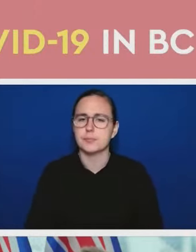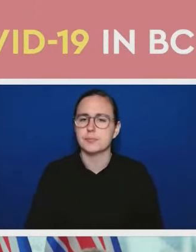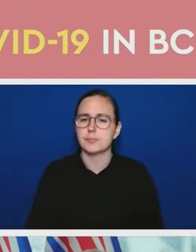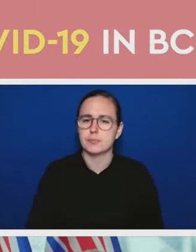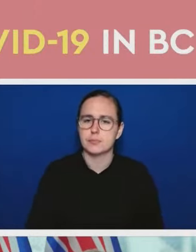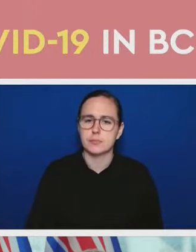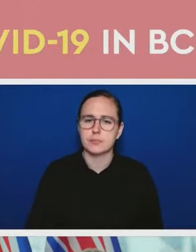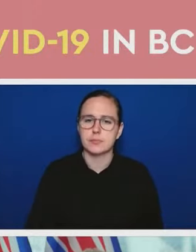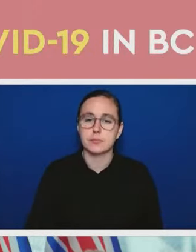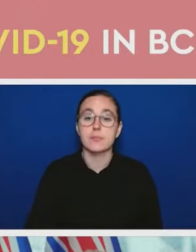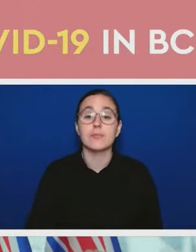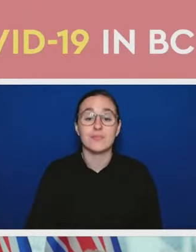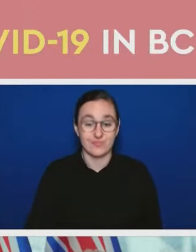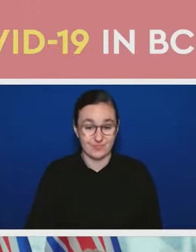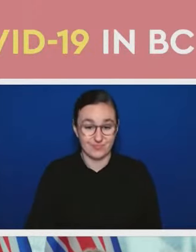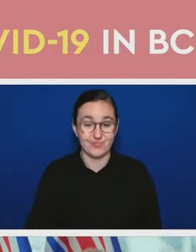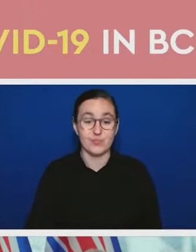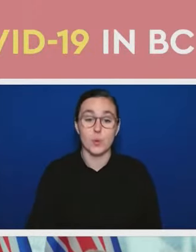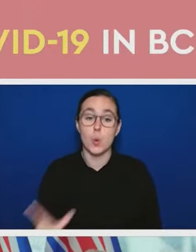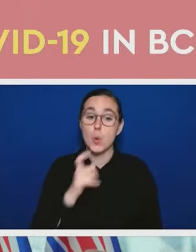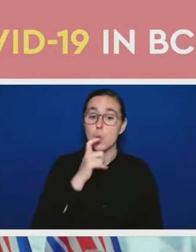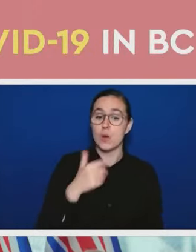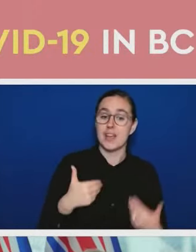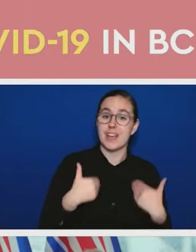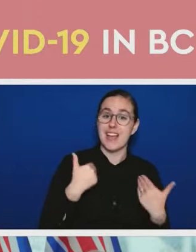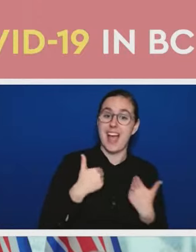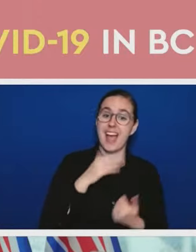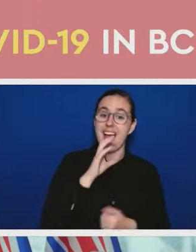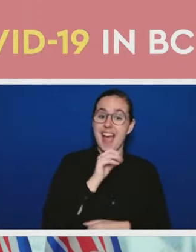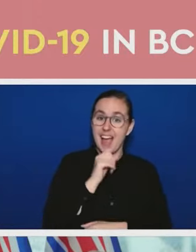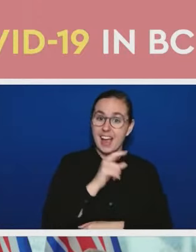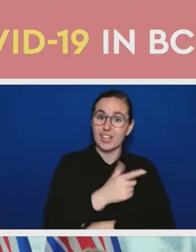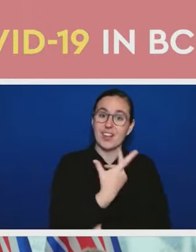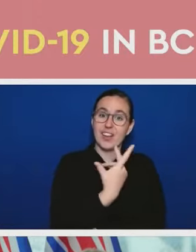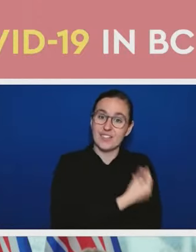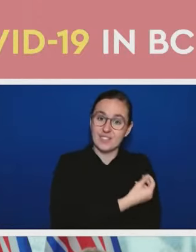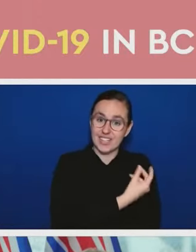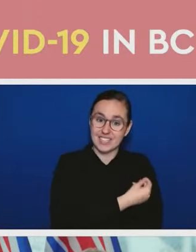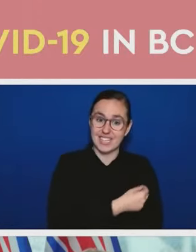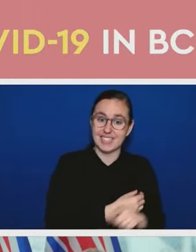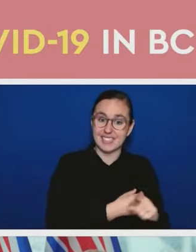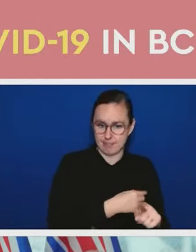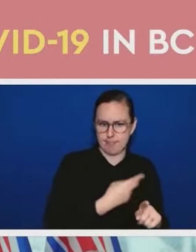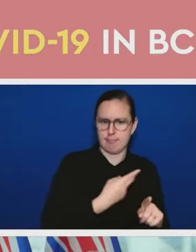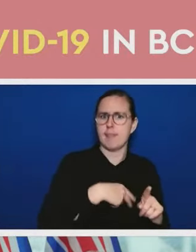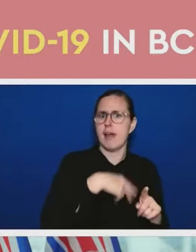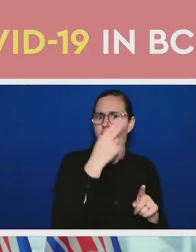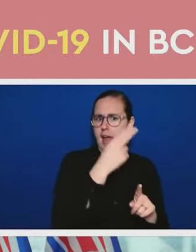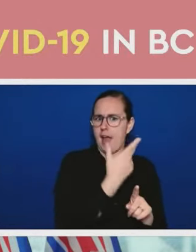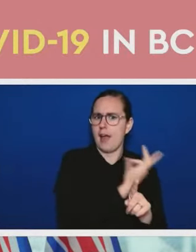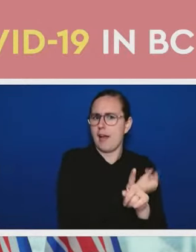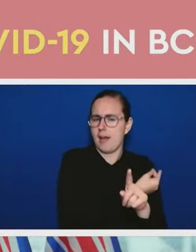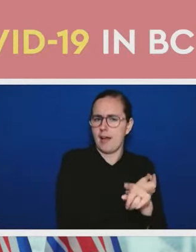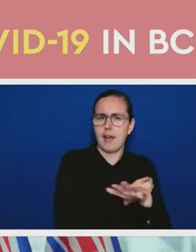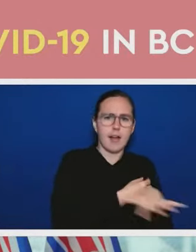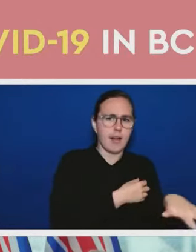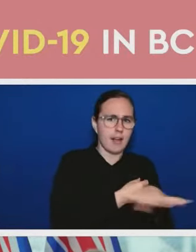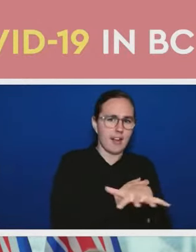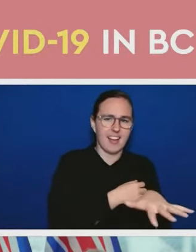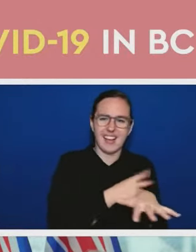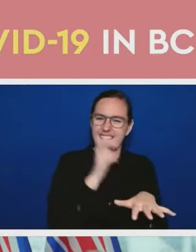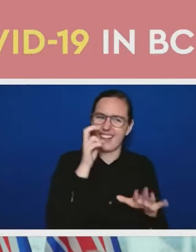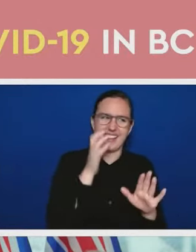vaccination, those who we have targeted who were most at risk of infection, have been well protected by vaccine. So the